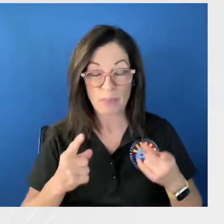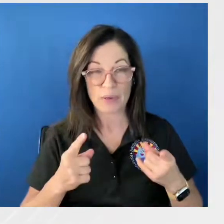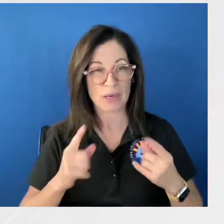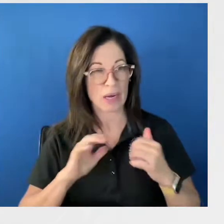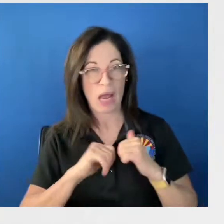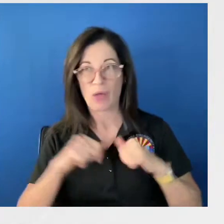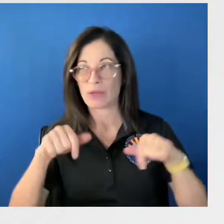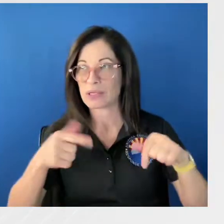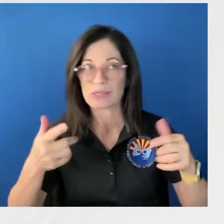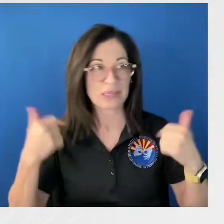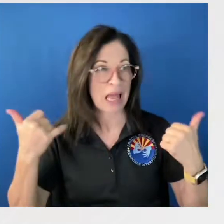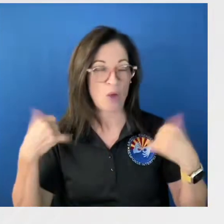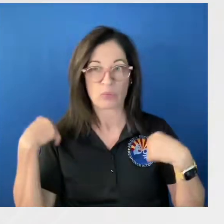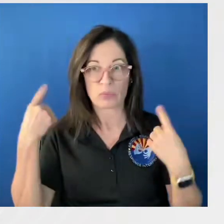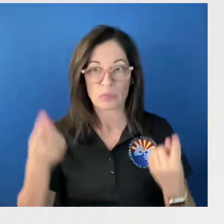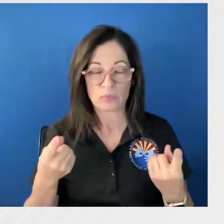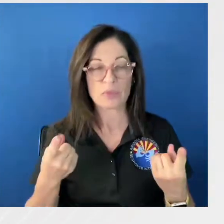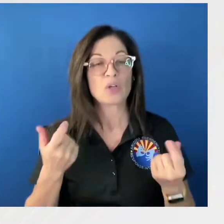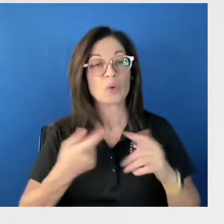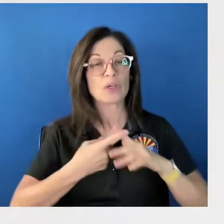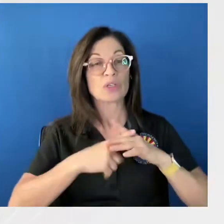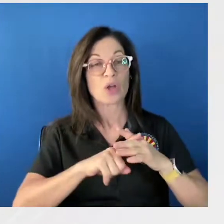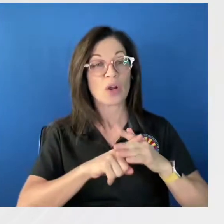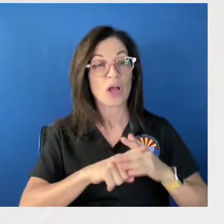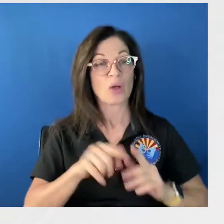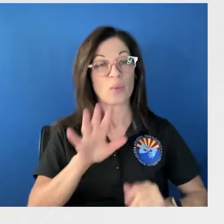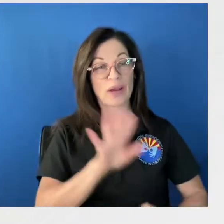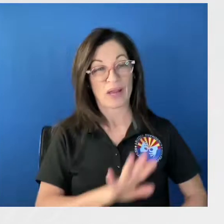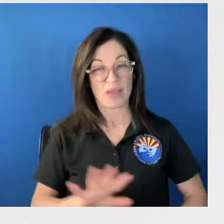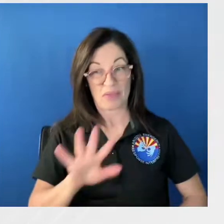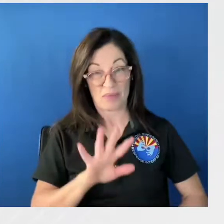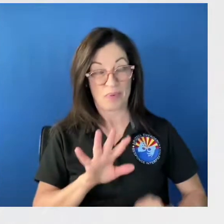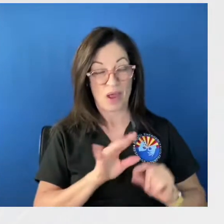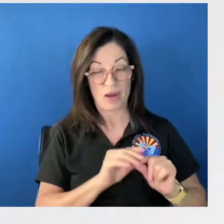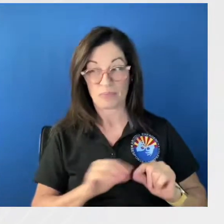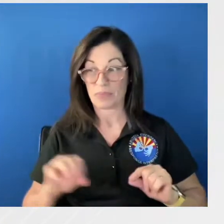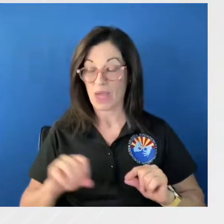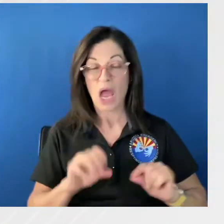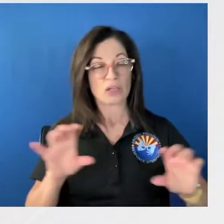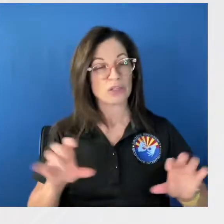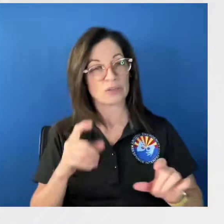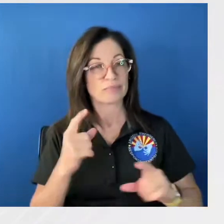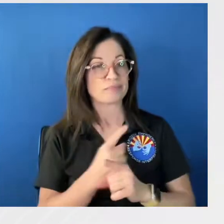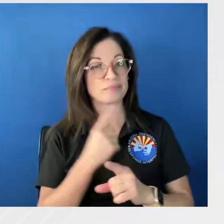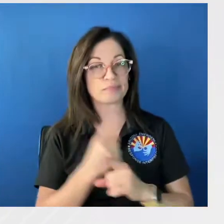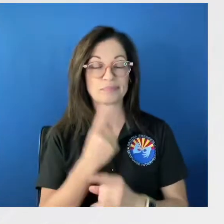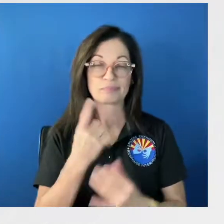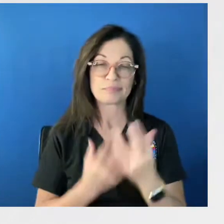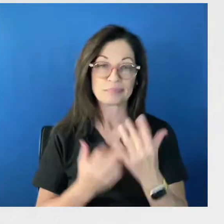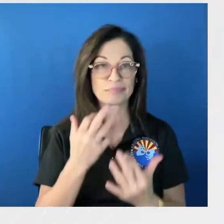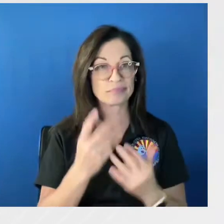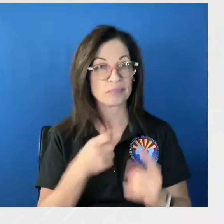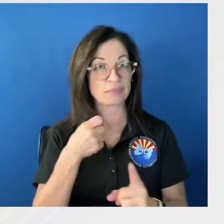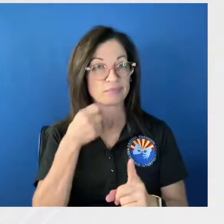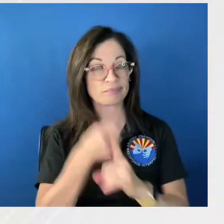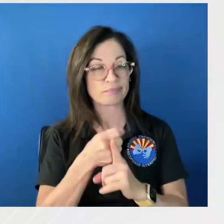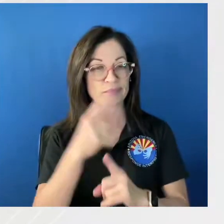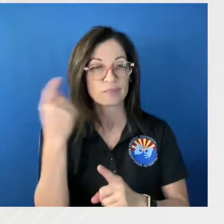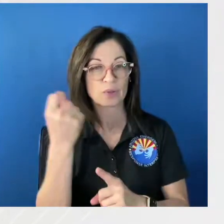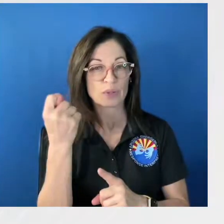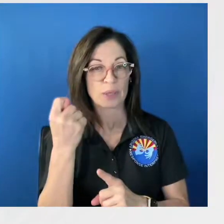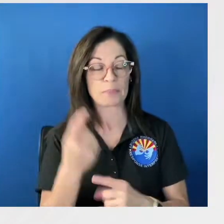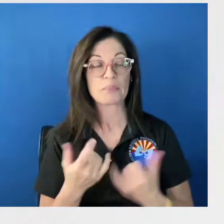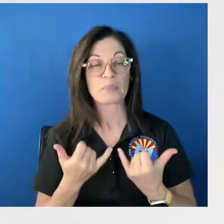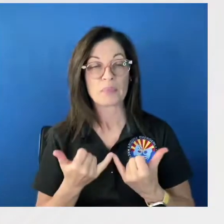started way down over here, and it was just kind of doing its thing in the front country. But then Tuesday happened. So let's look at Tuesday